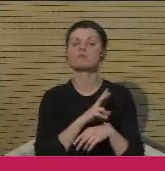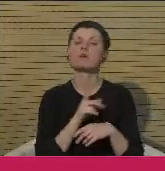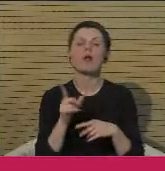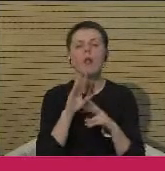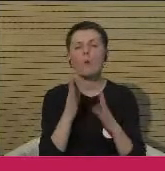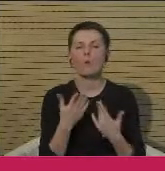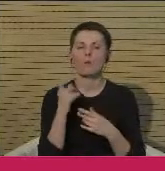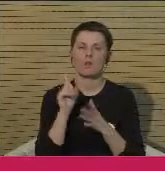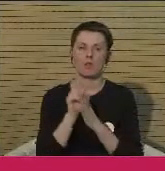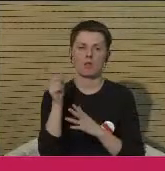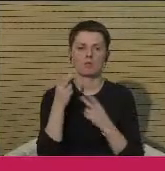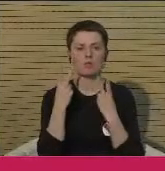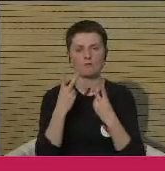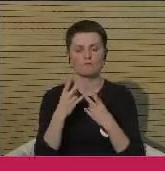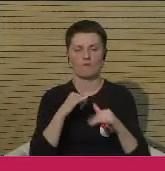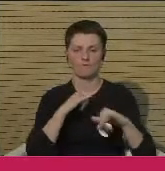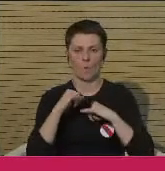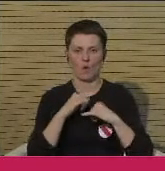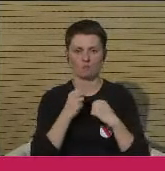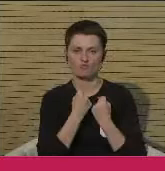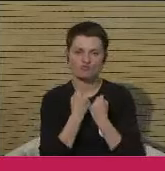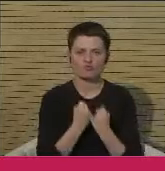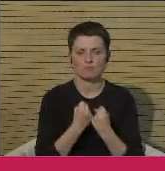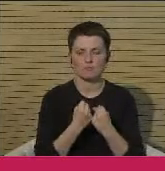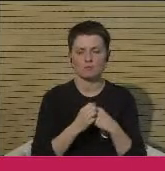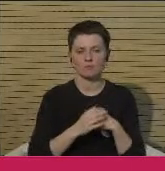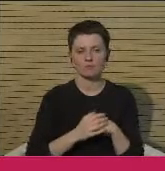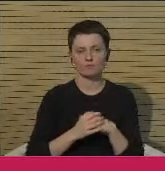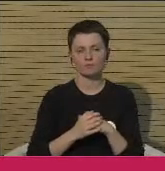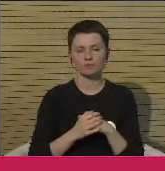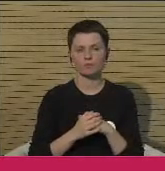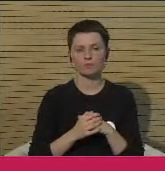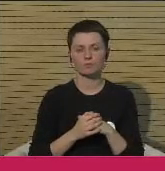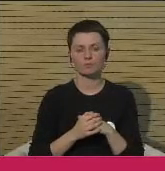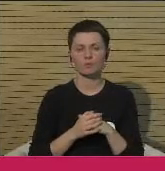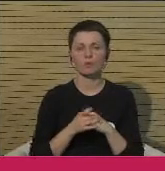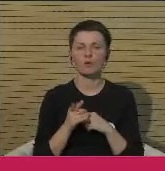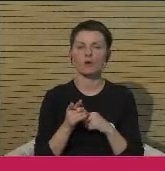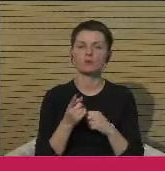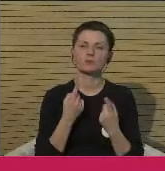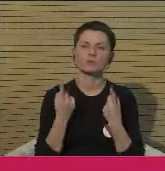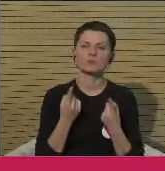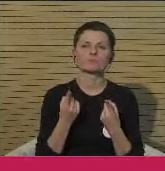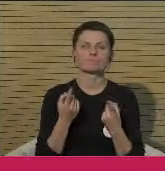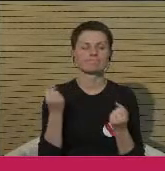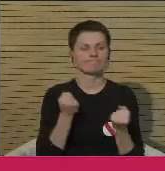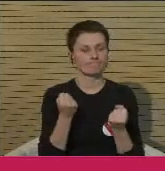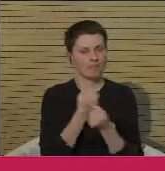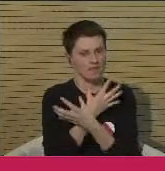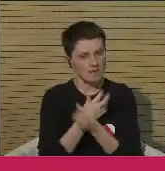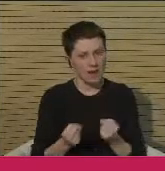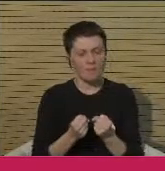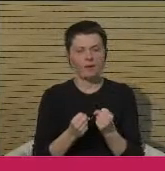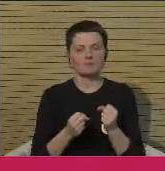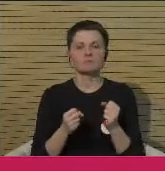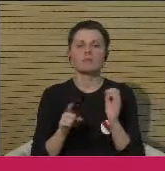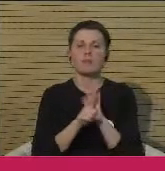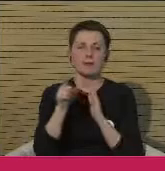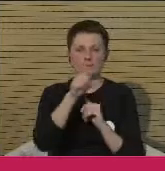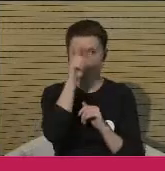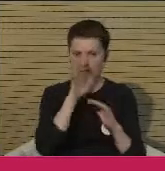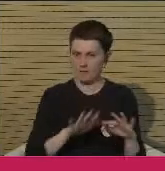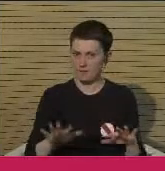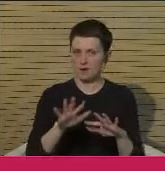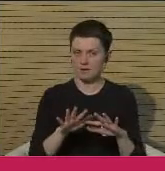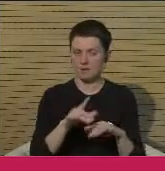it's less important how much he's going to pay for the sovereignty of Belarus, because he's interested